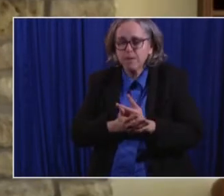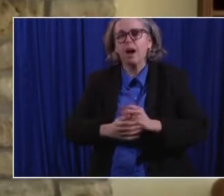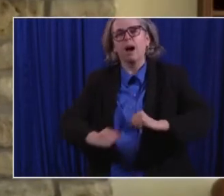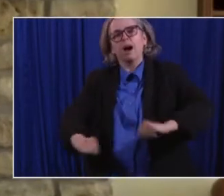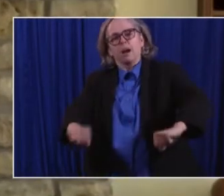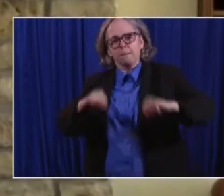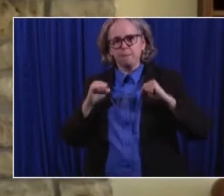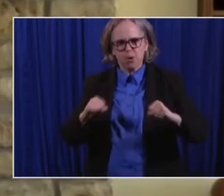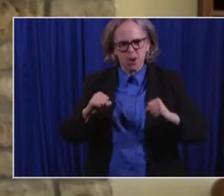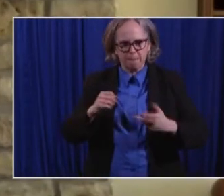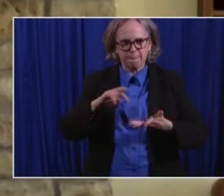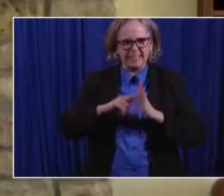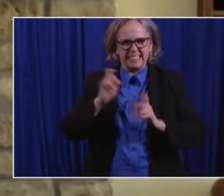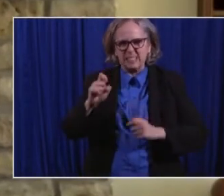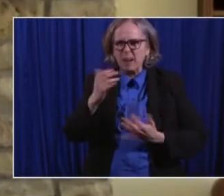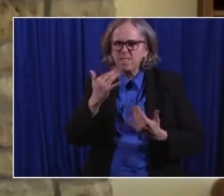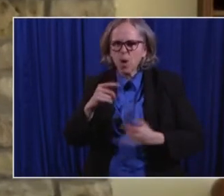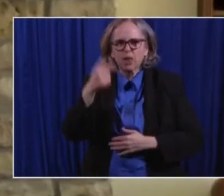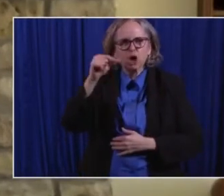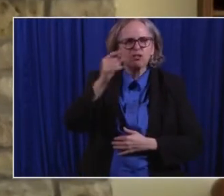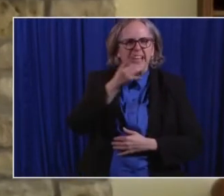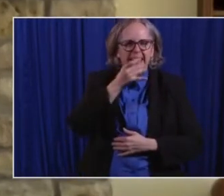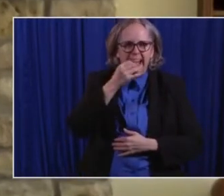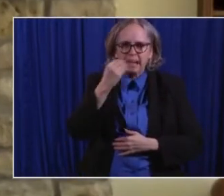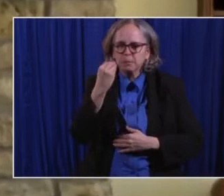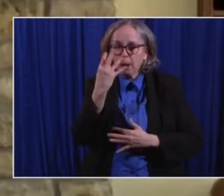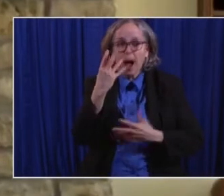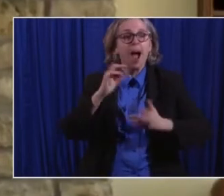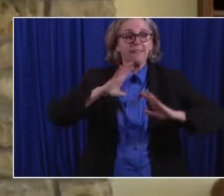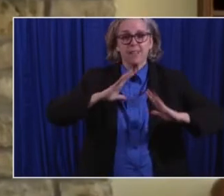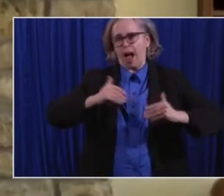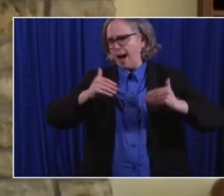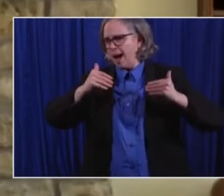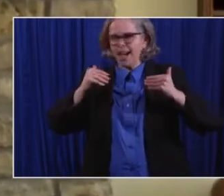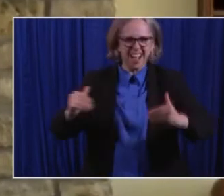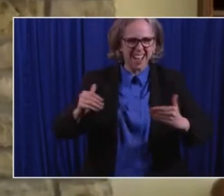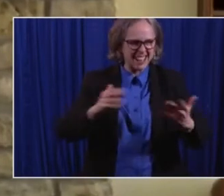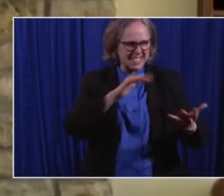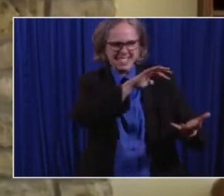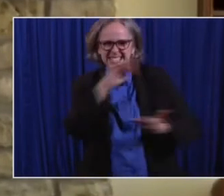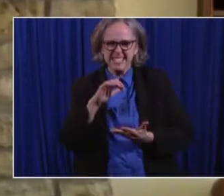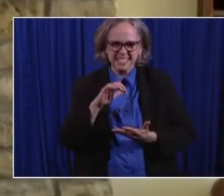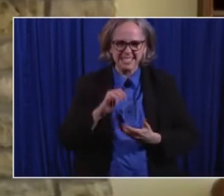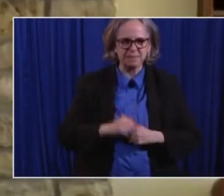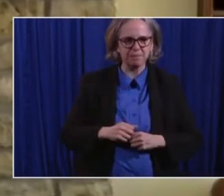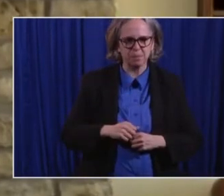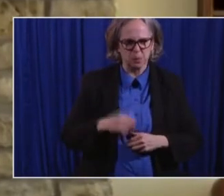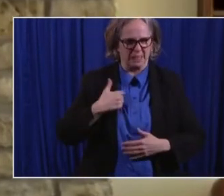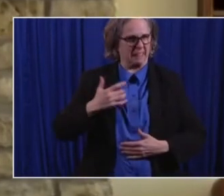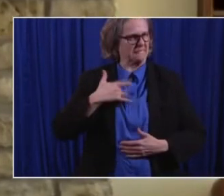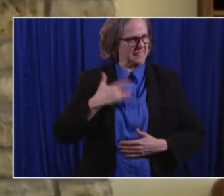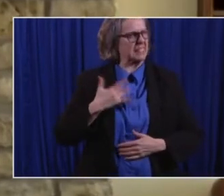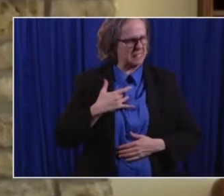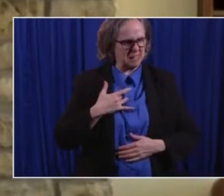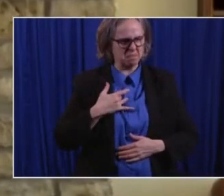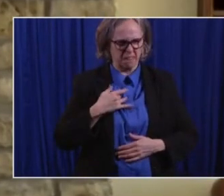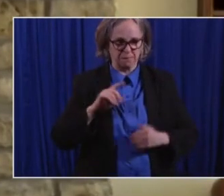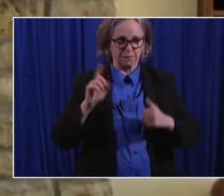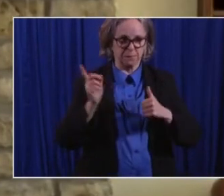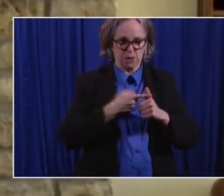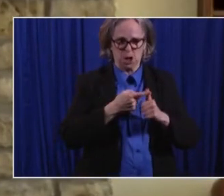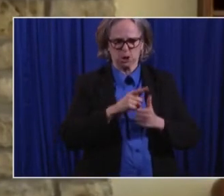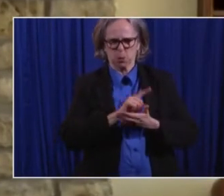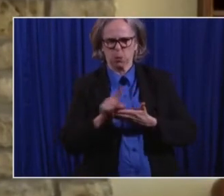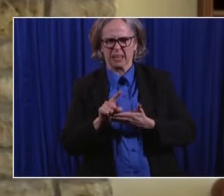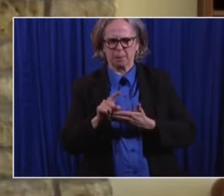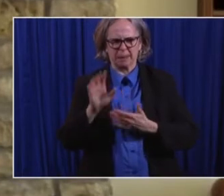we believe, based on what information we have from the federal government, that the first week, this would be an additional 90,000